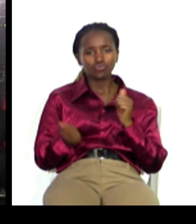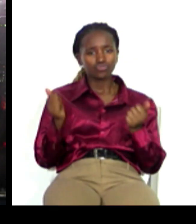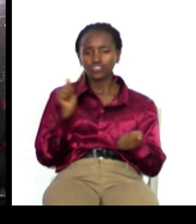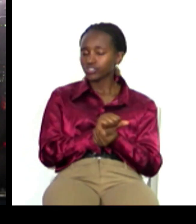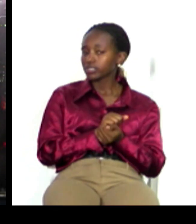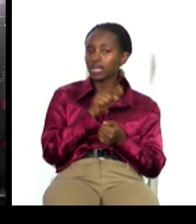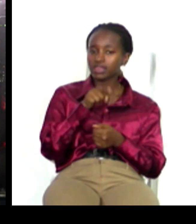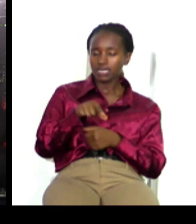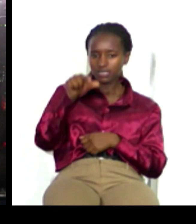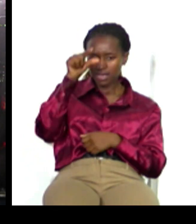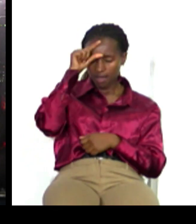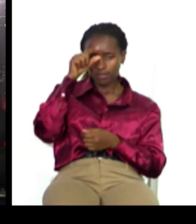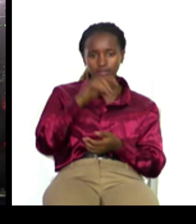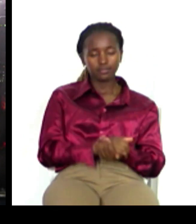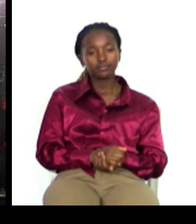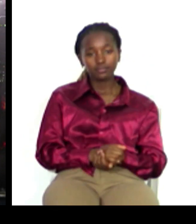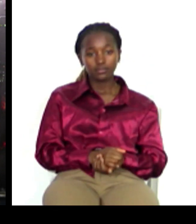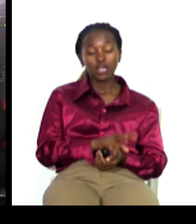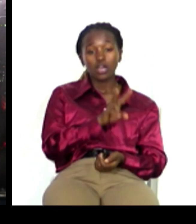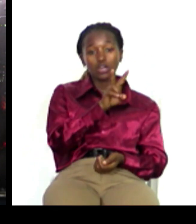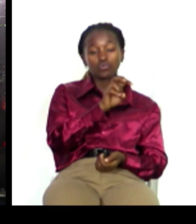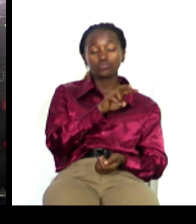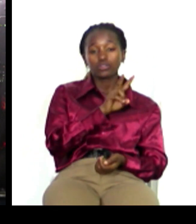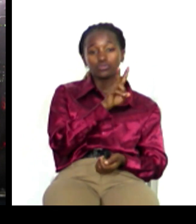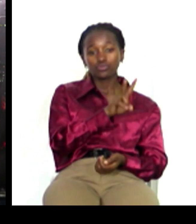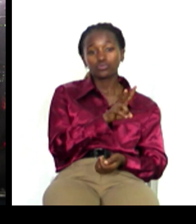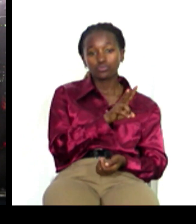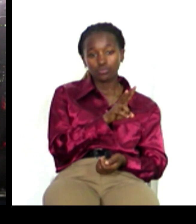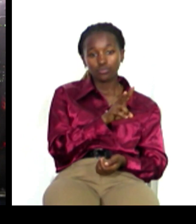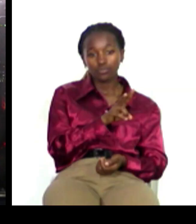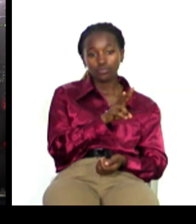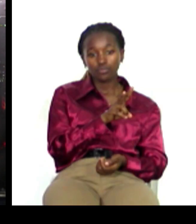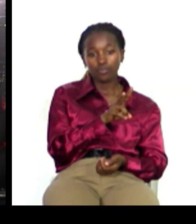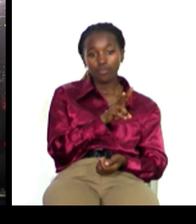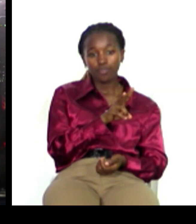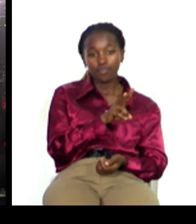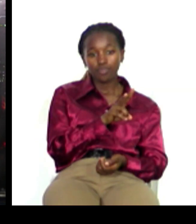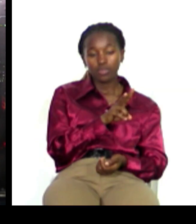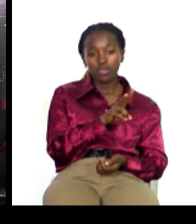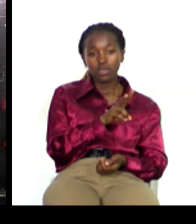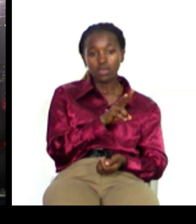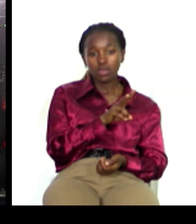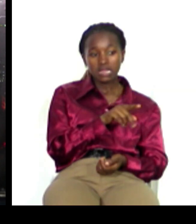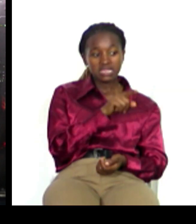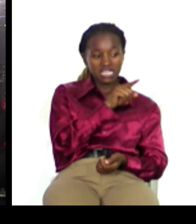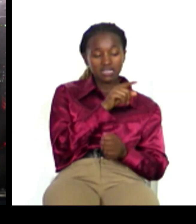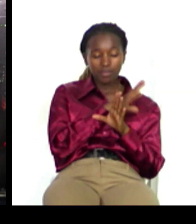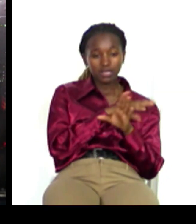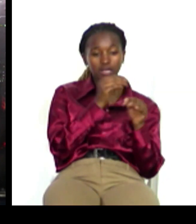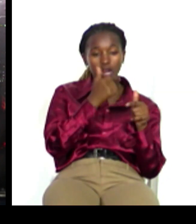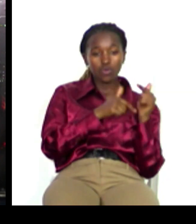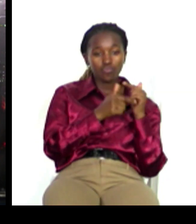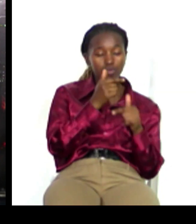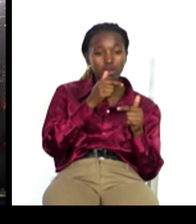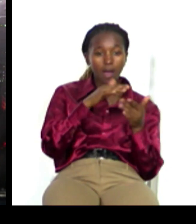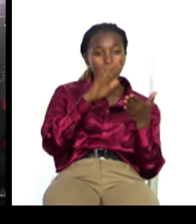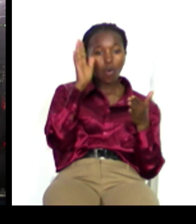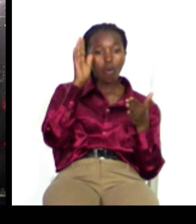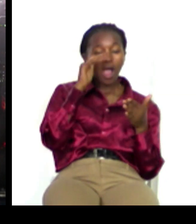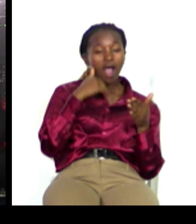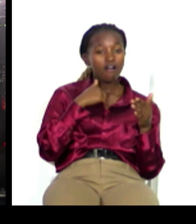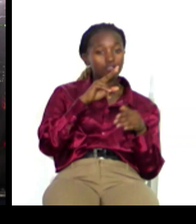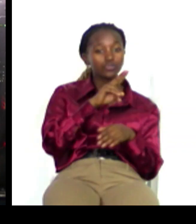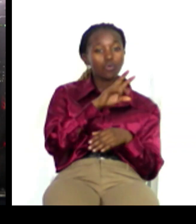2022, Yes. the President of the Republic of Kenya alishinda Raila with only 200,000 votes. Remember. Okay. Now